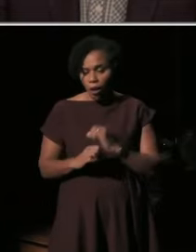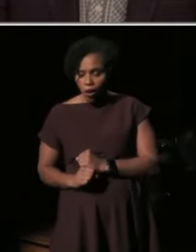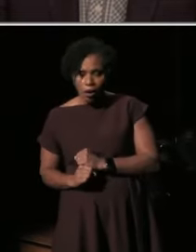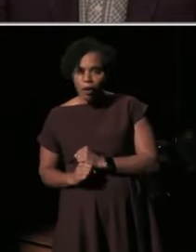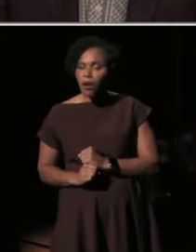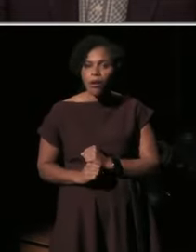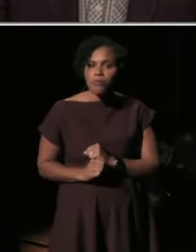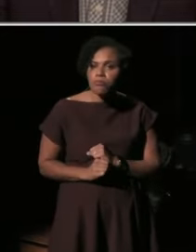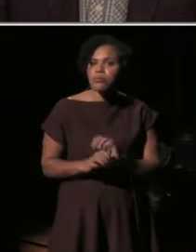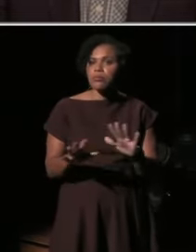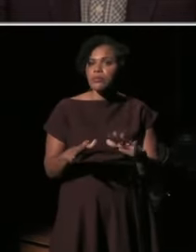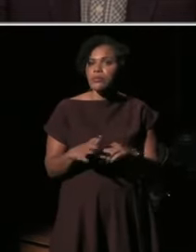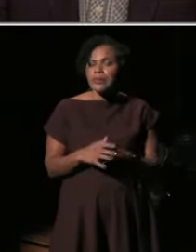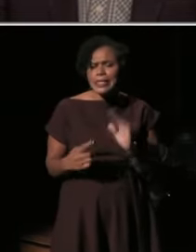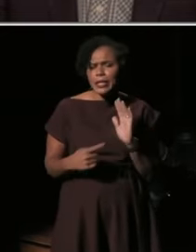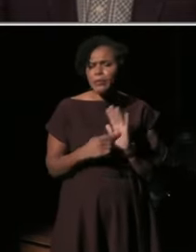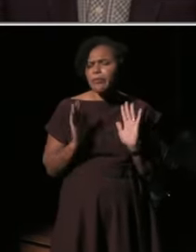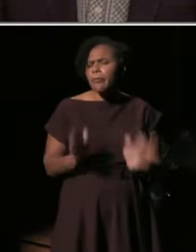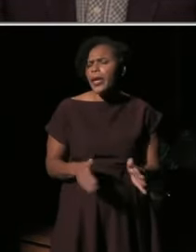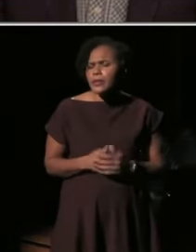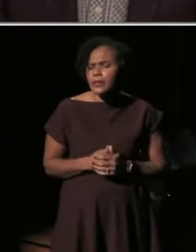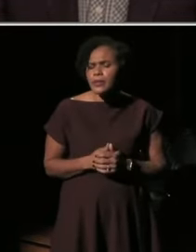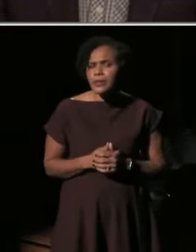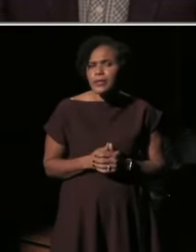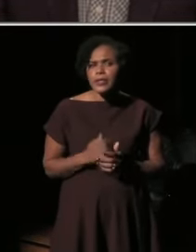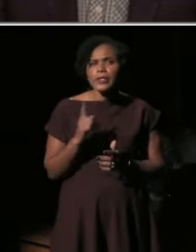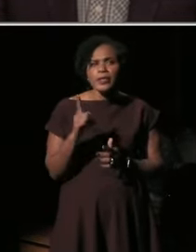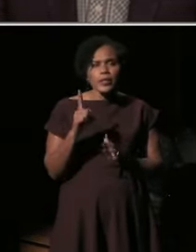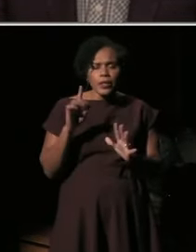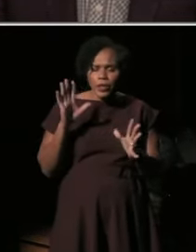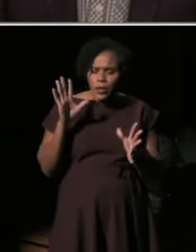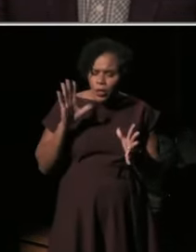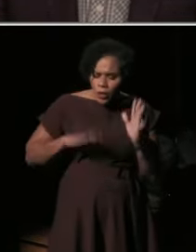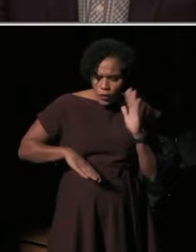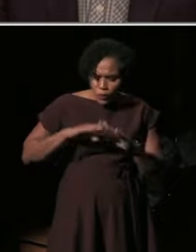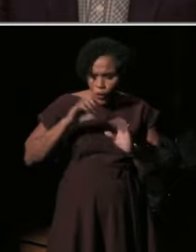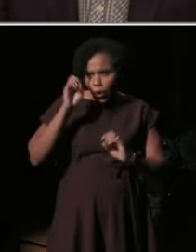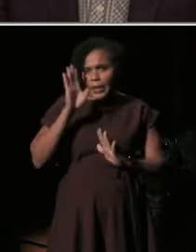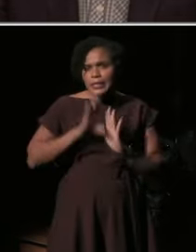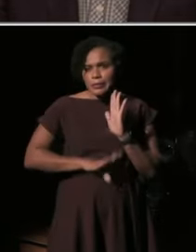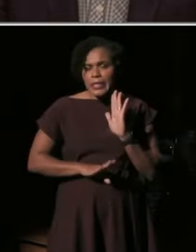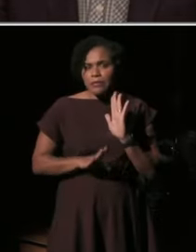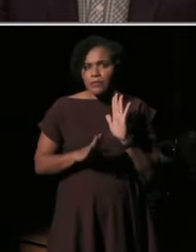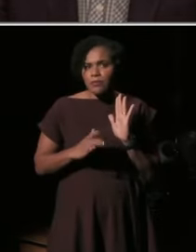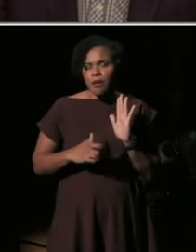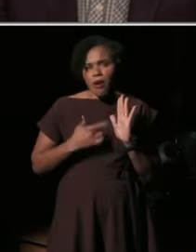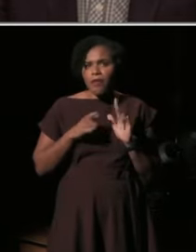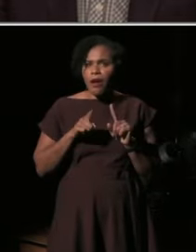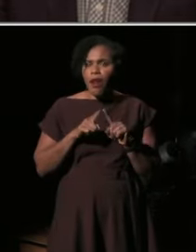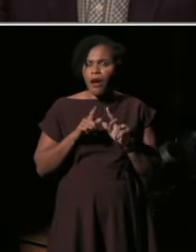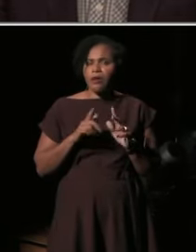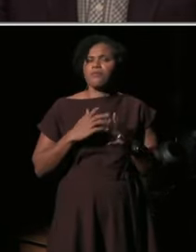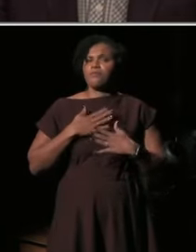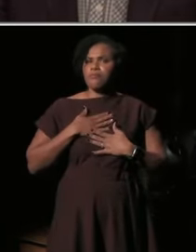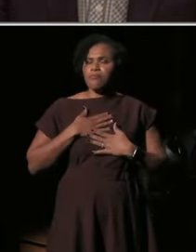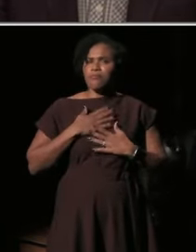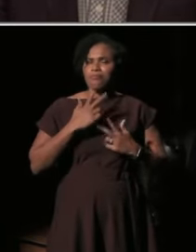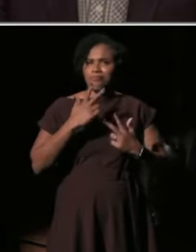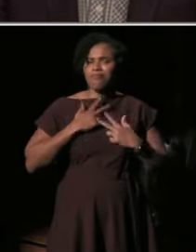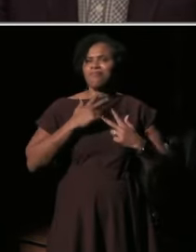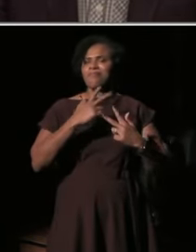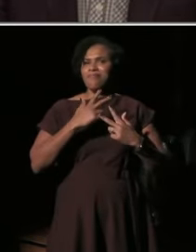this. The whole experience has been a validation of our